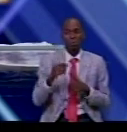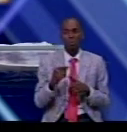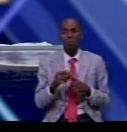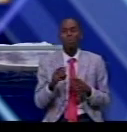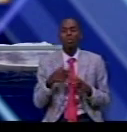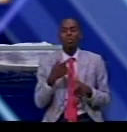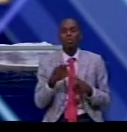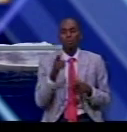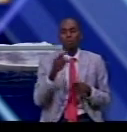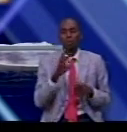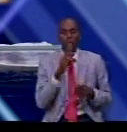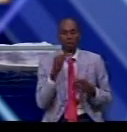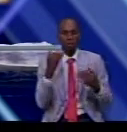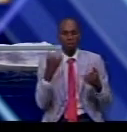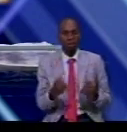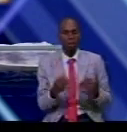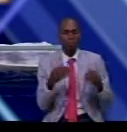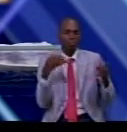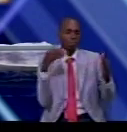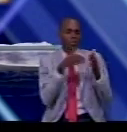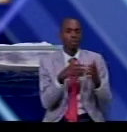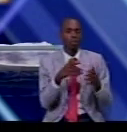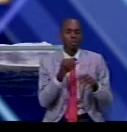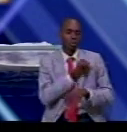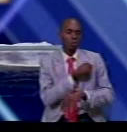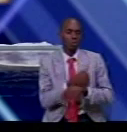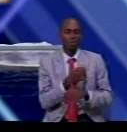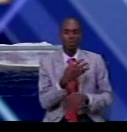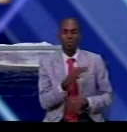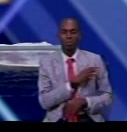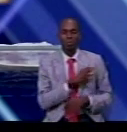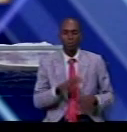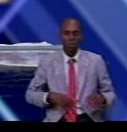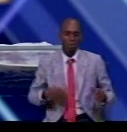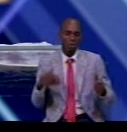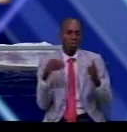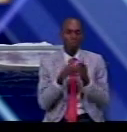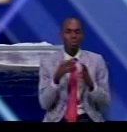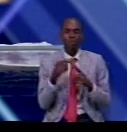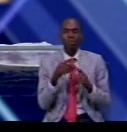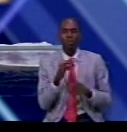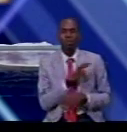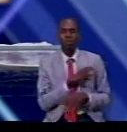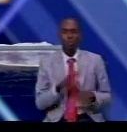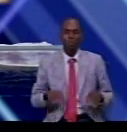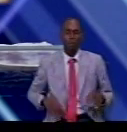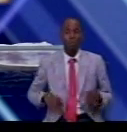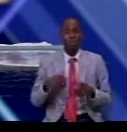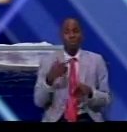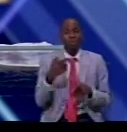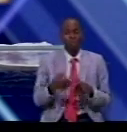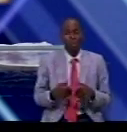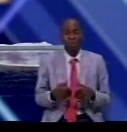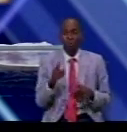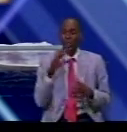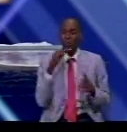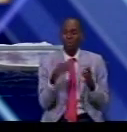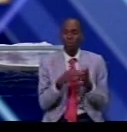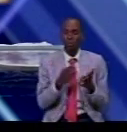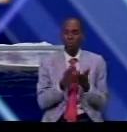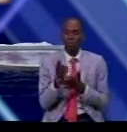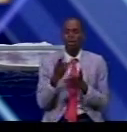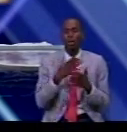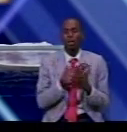authority of Christ. You oppose the word of Christ. You oppose the truth. Then the stone will come as a